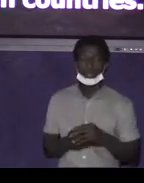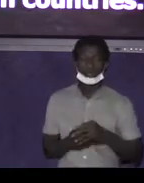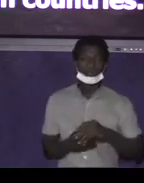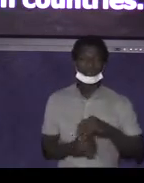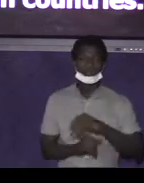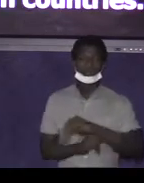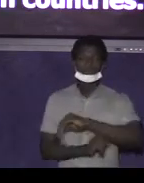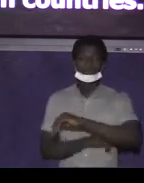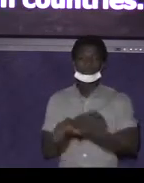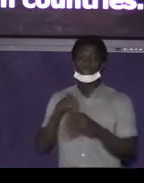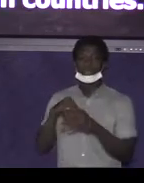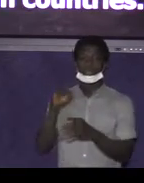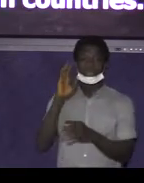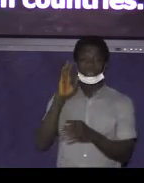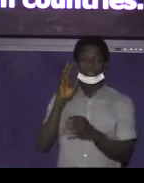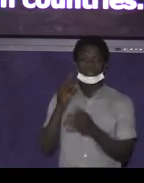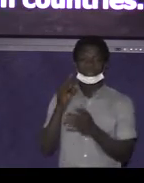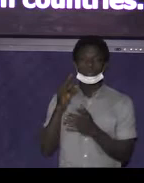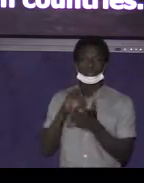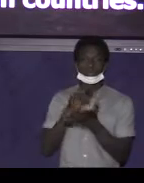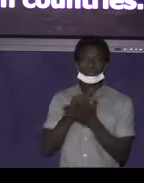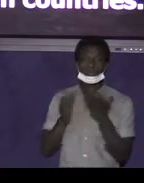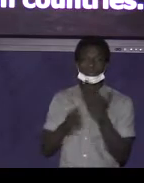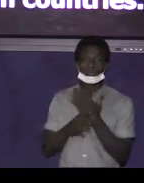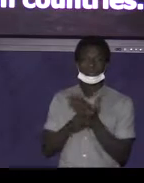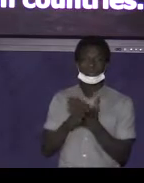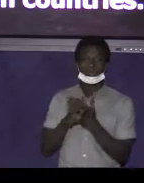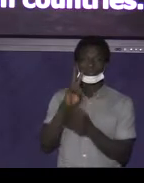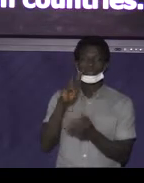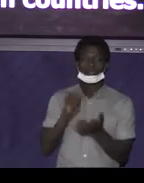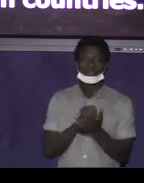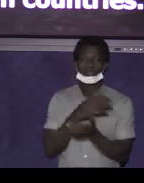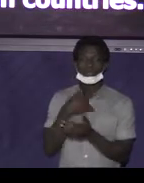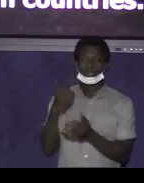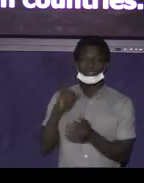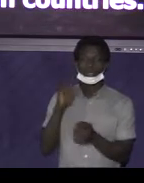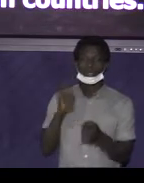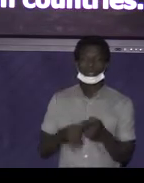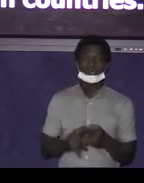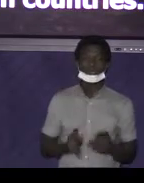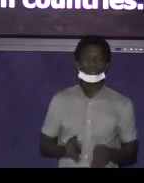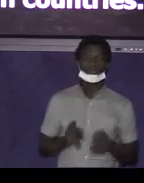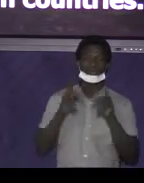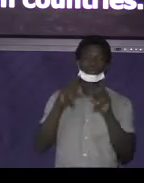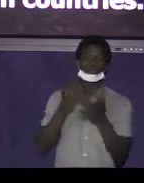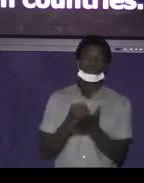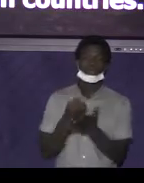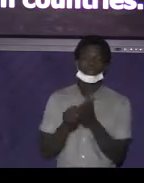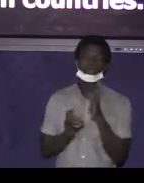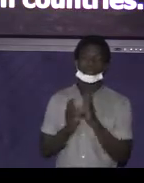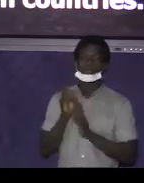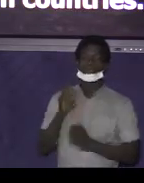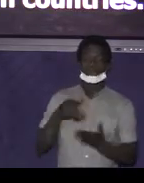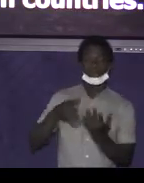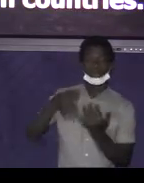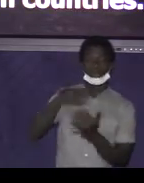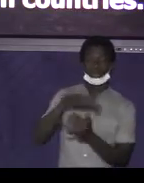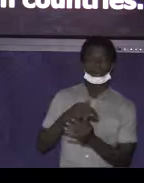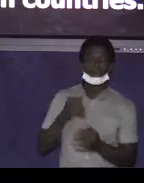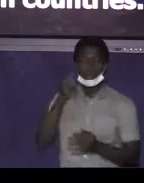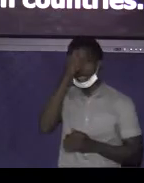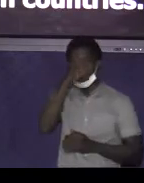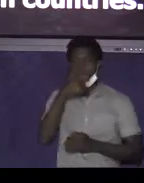was founded in February 2010. It seeks to promote economic development among